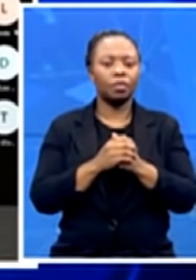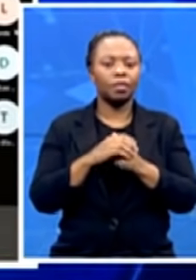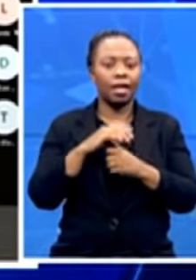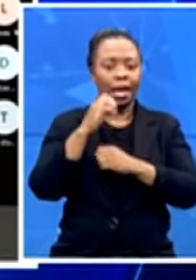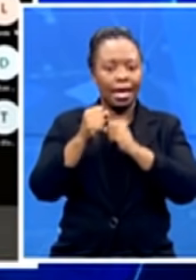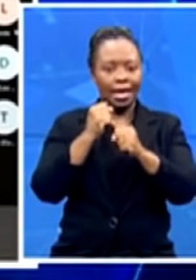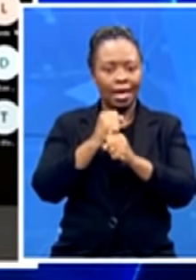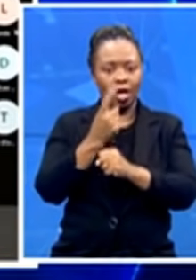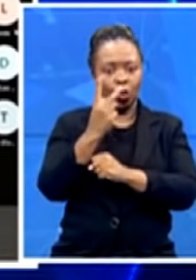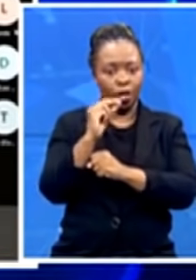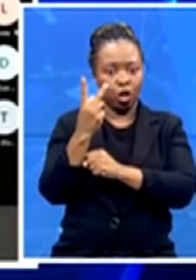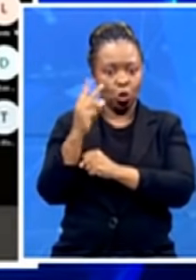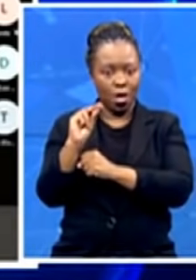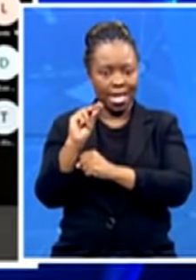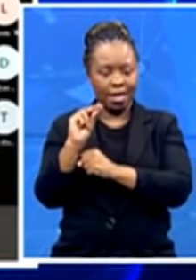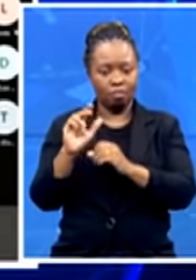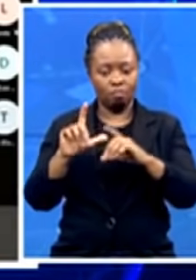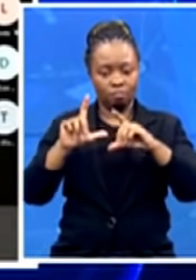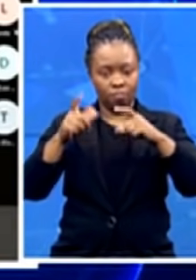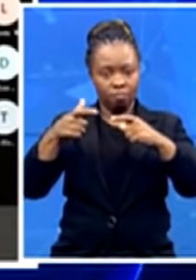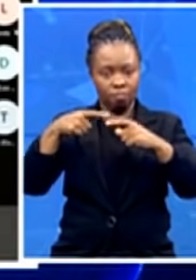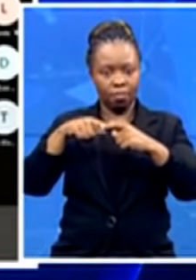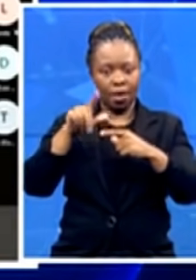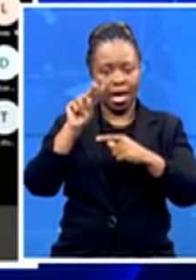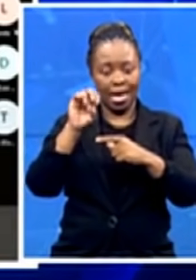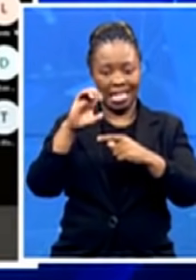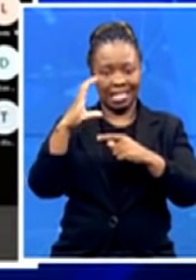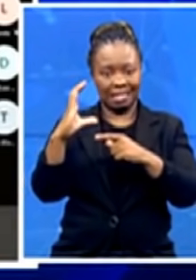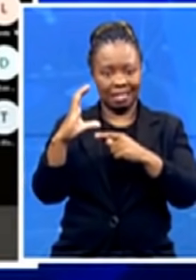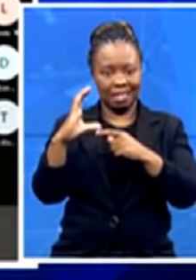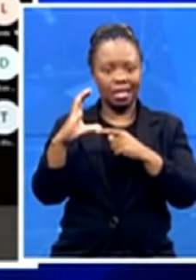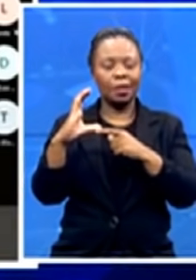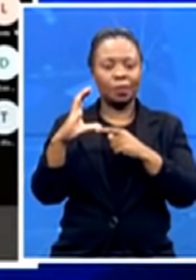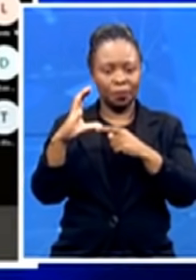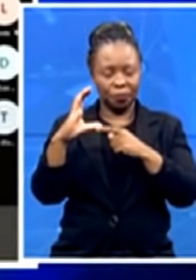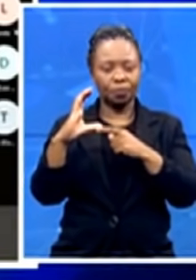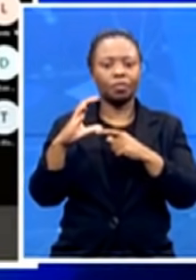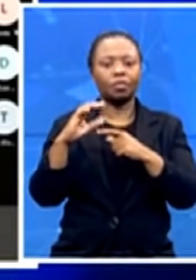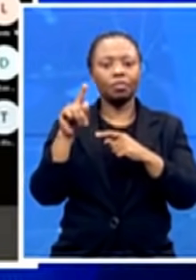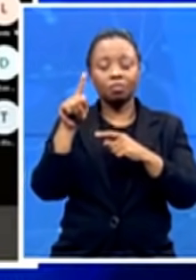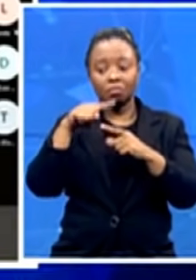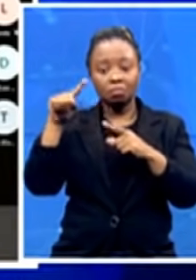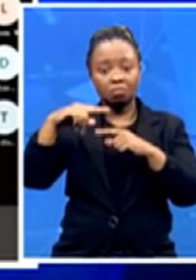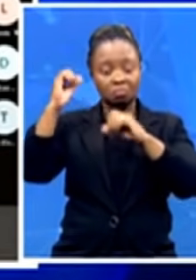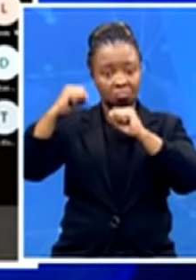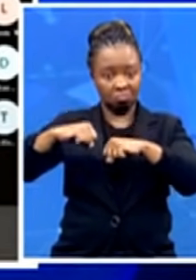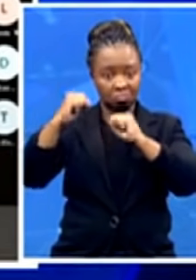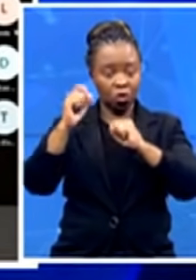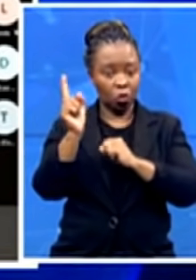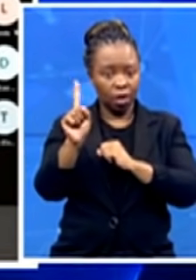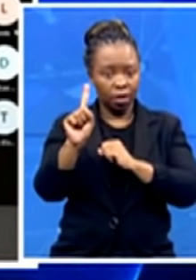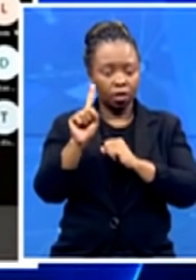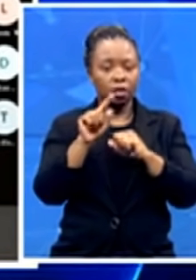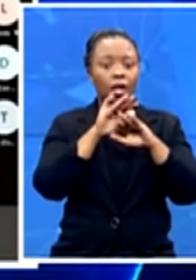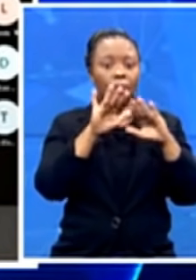and we quote, pursuant to the resolution that those accused of corruption and other serious crimes against the people,